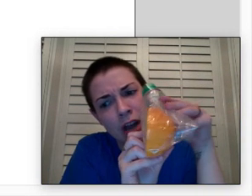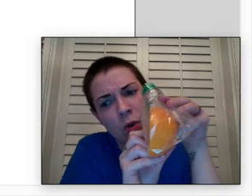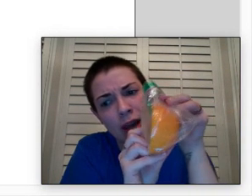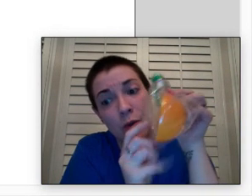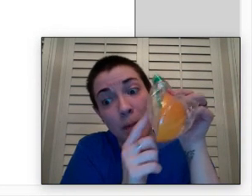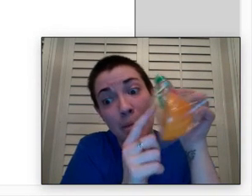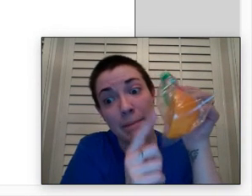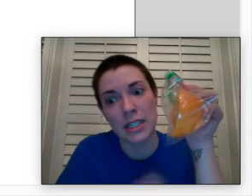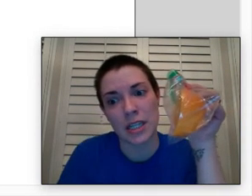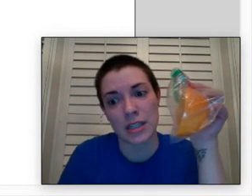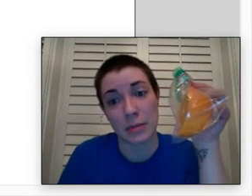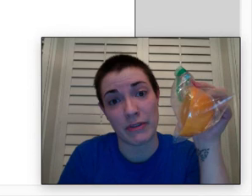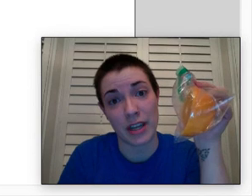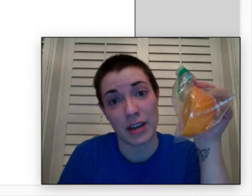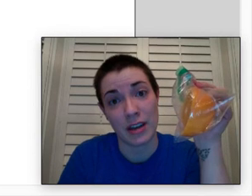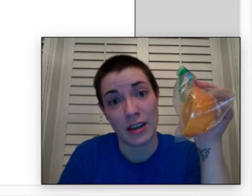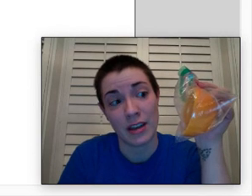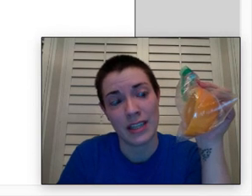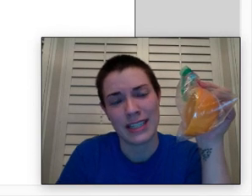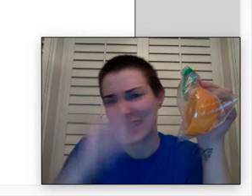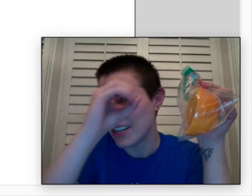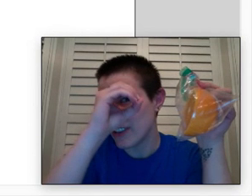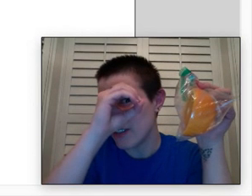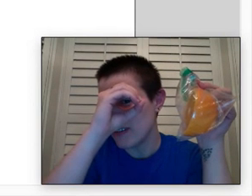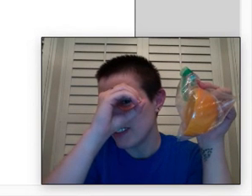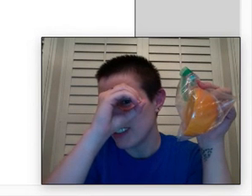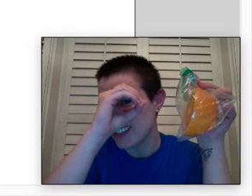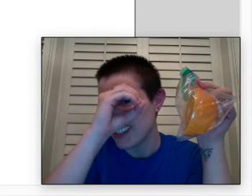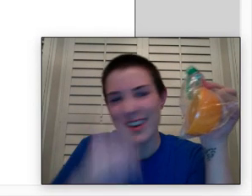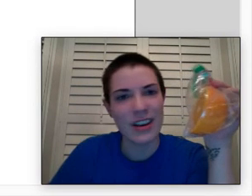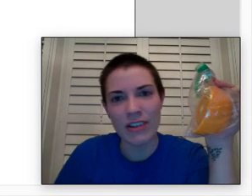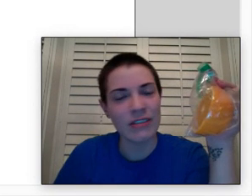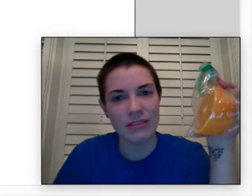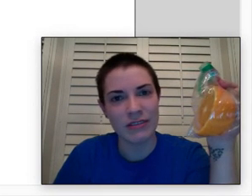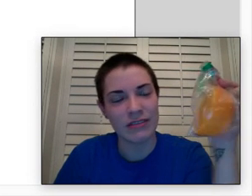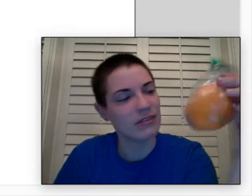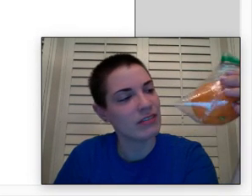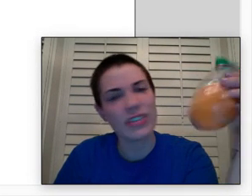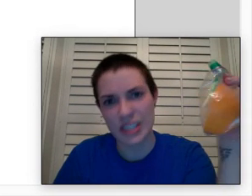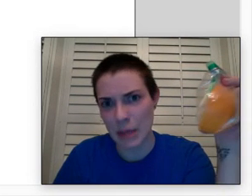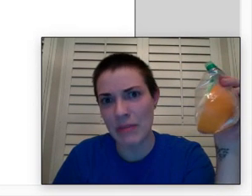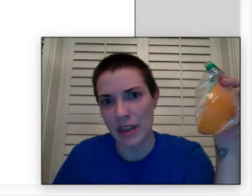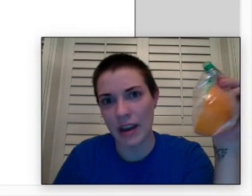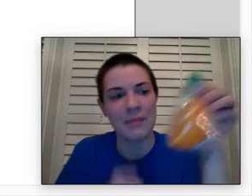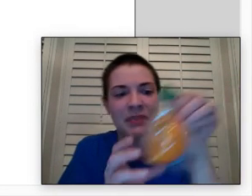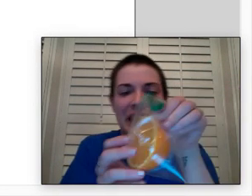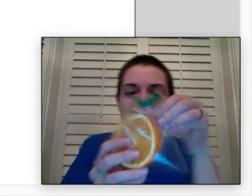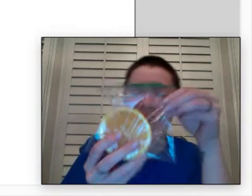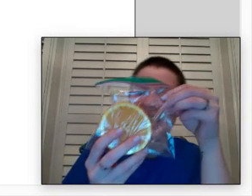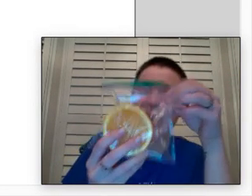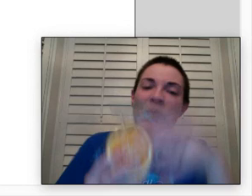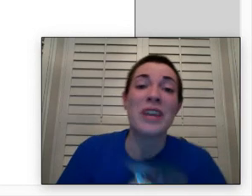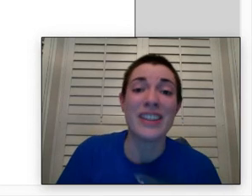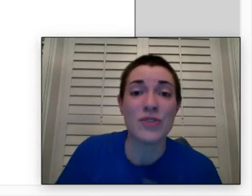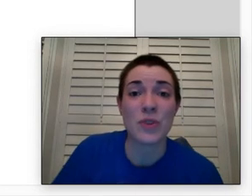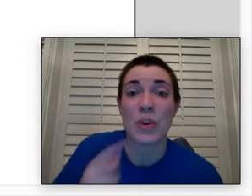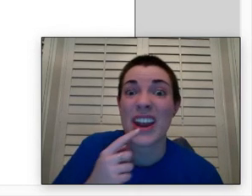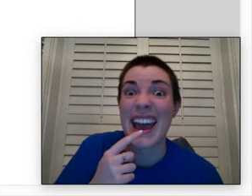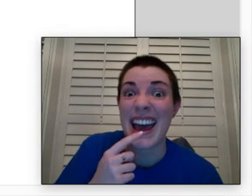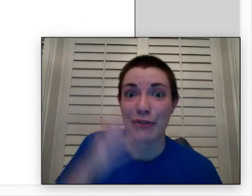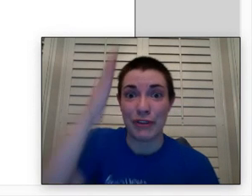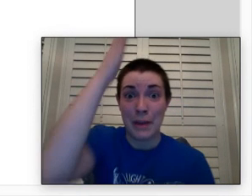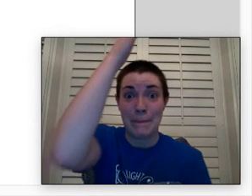Not quite. We're missing some of it. Is it 0? No, there's some there. We can use the